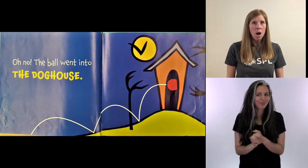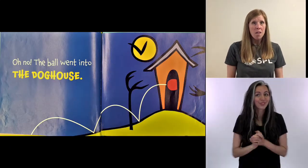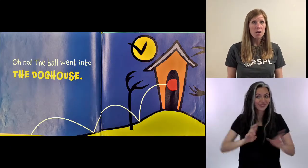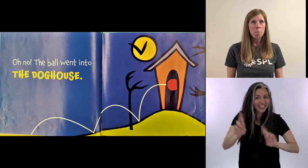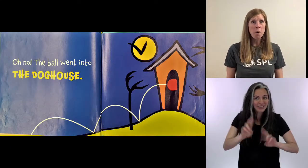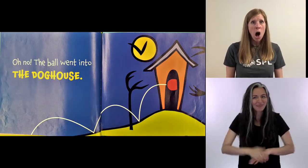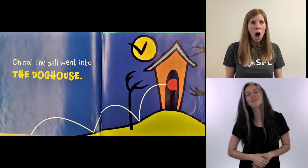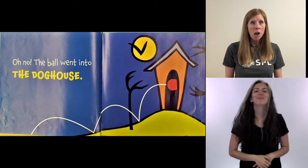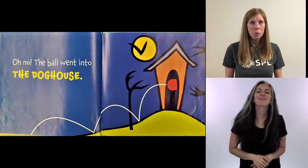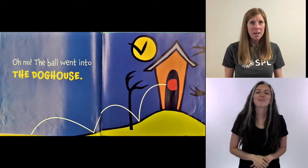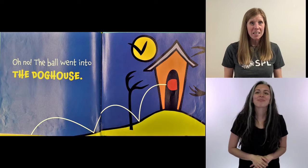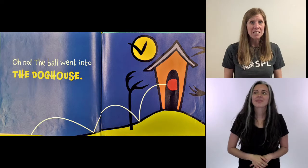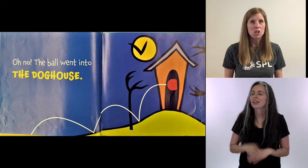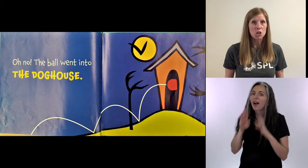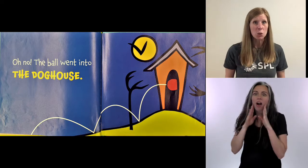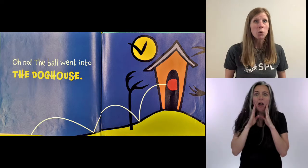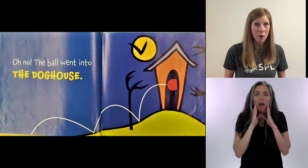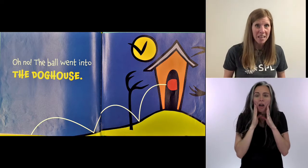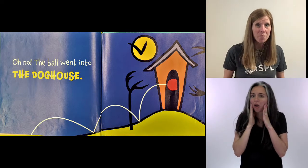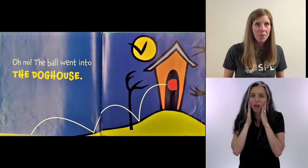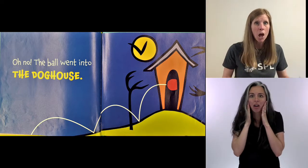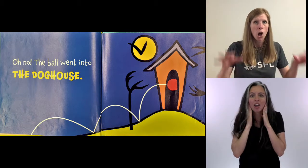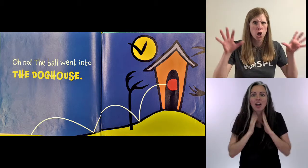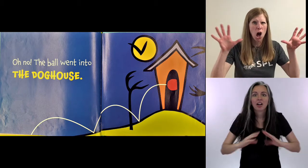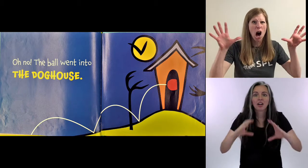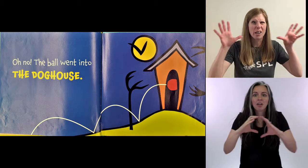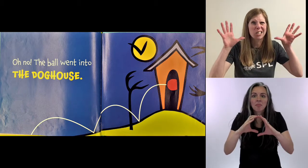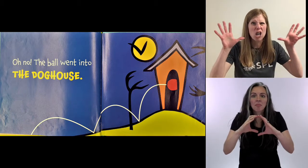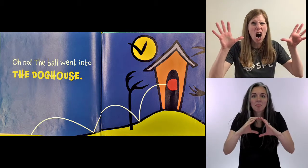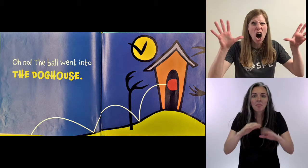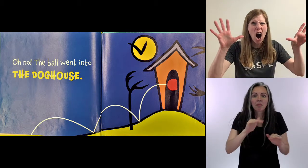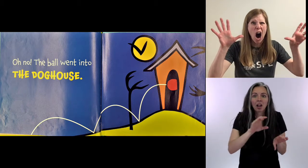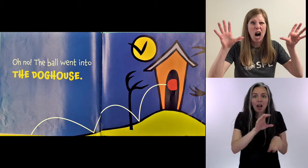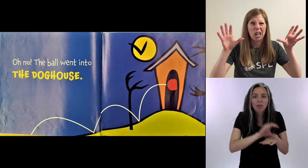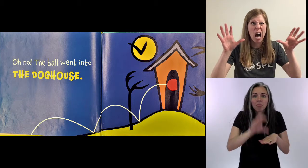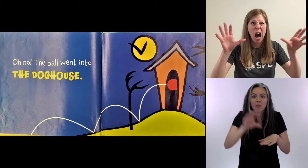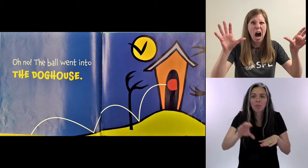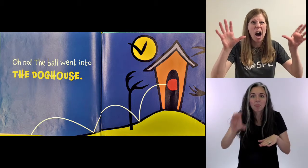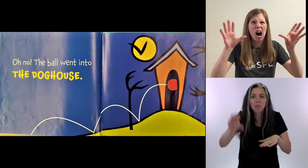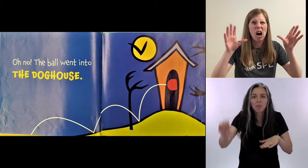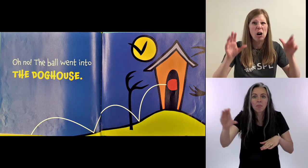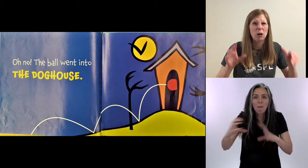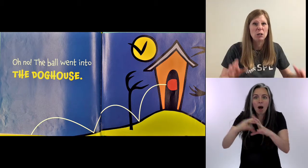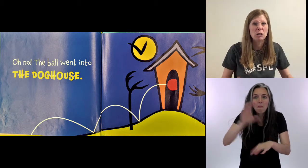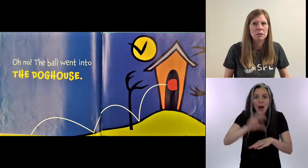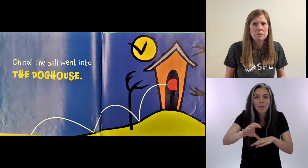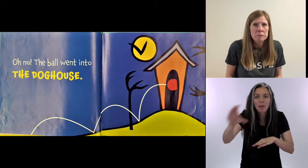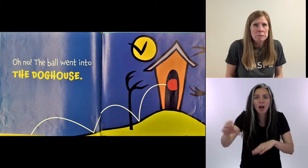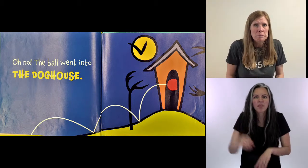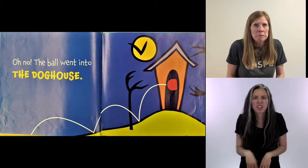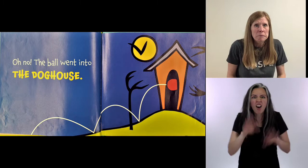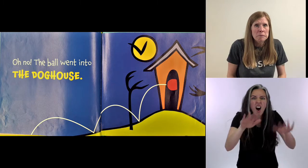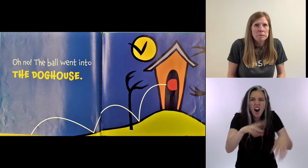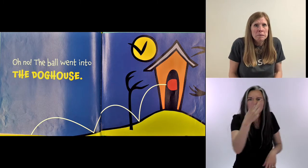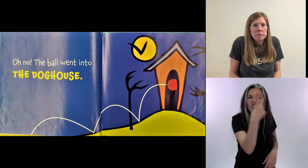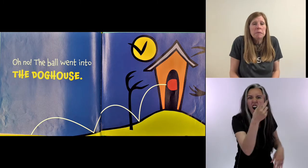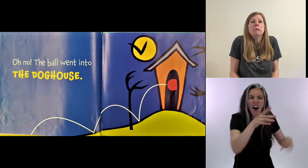Oh no! The ball went into, ready? The doghouse.